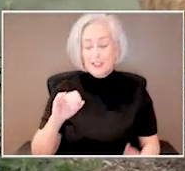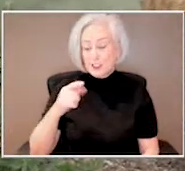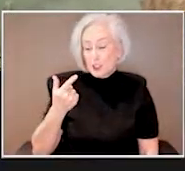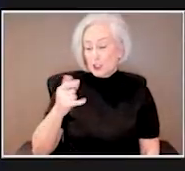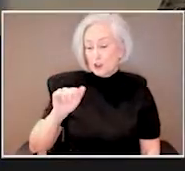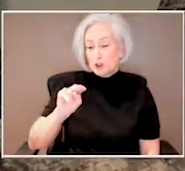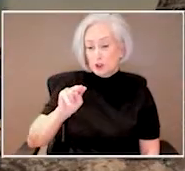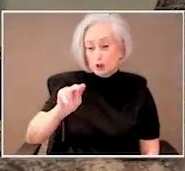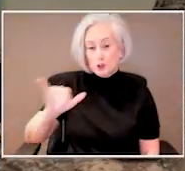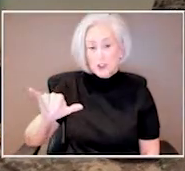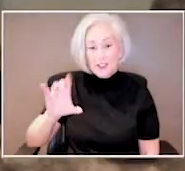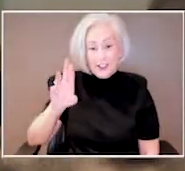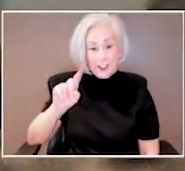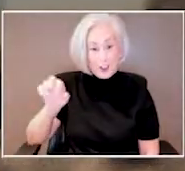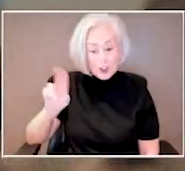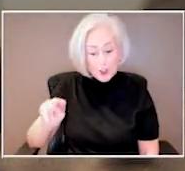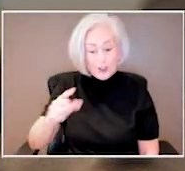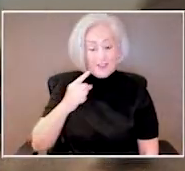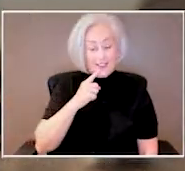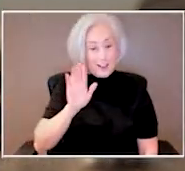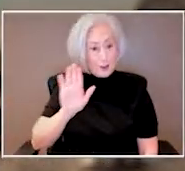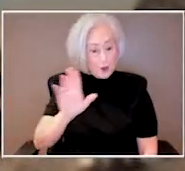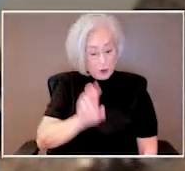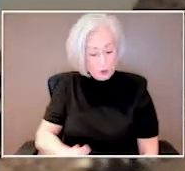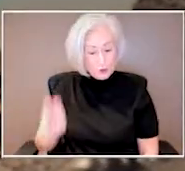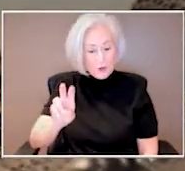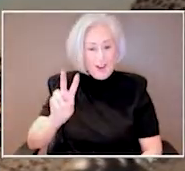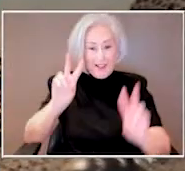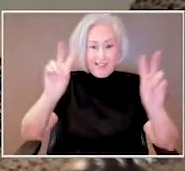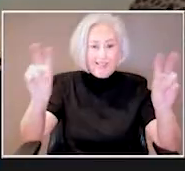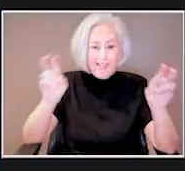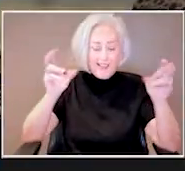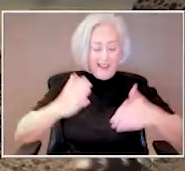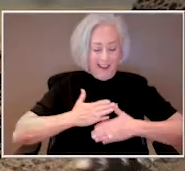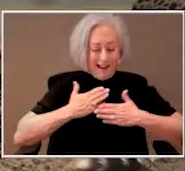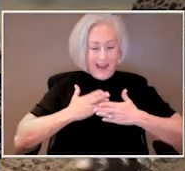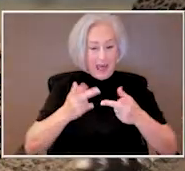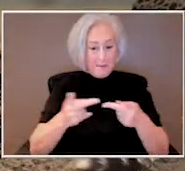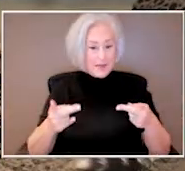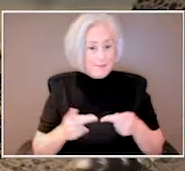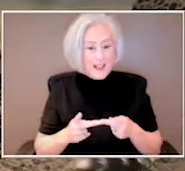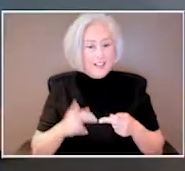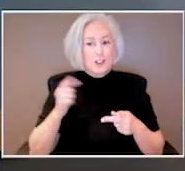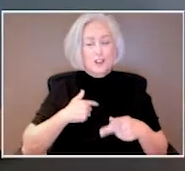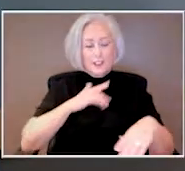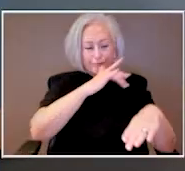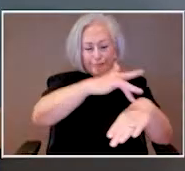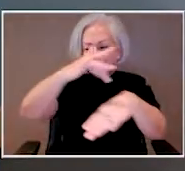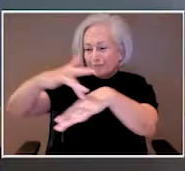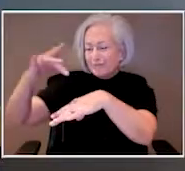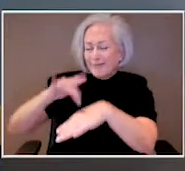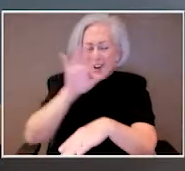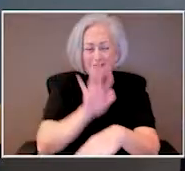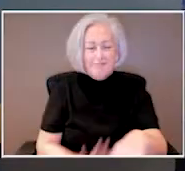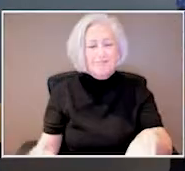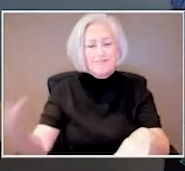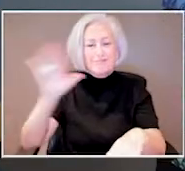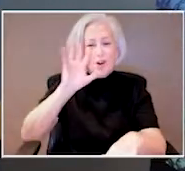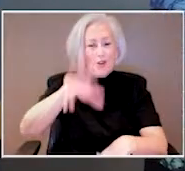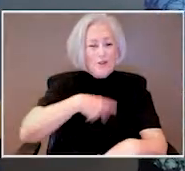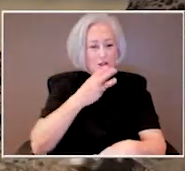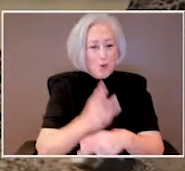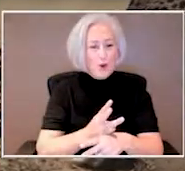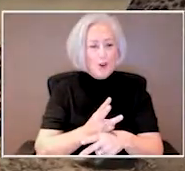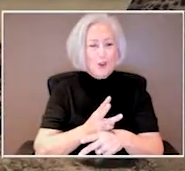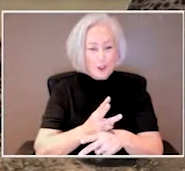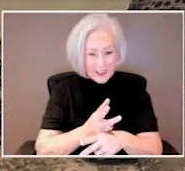happy place, and she's been everywhere, documenting the beauty and the drama. This is one of my favorite. This is Mama